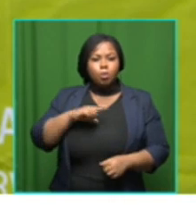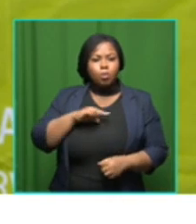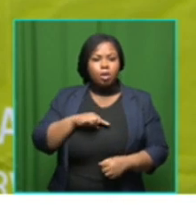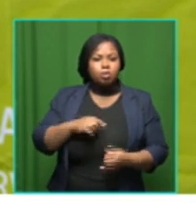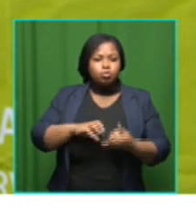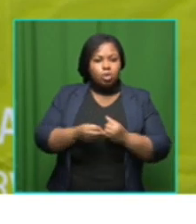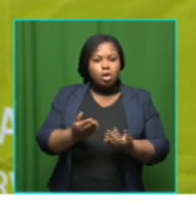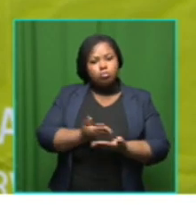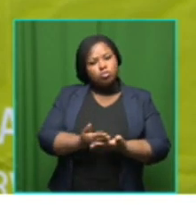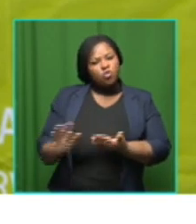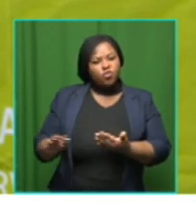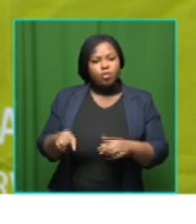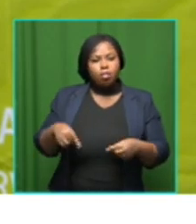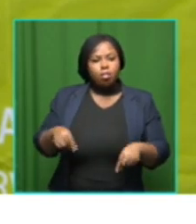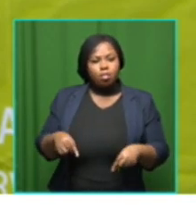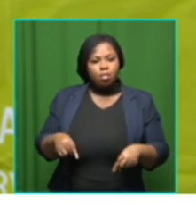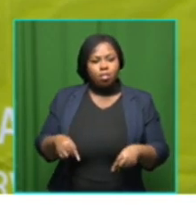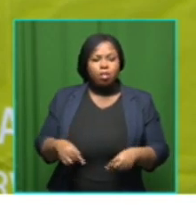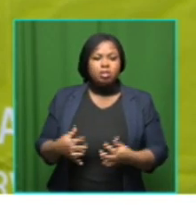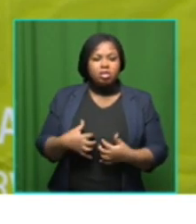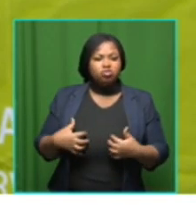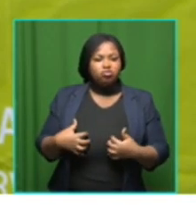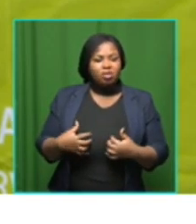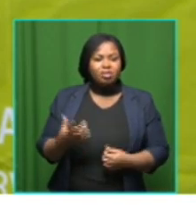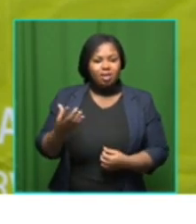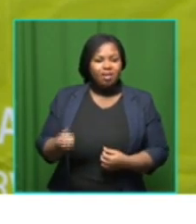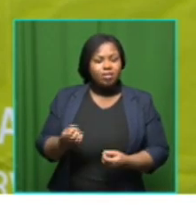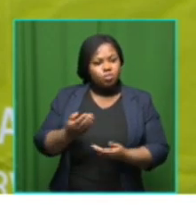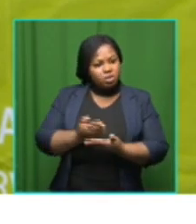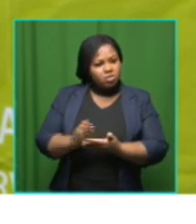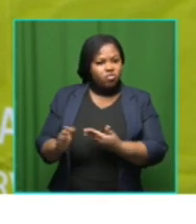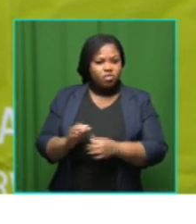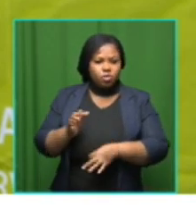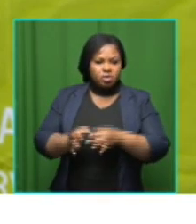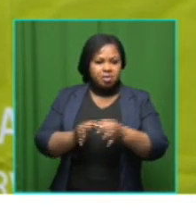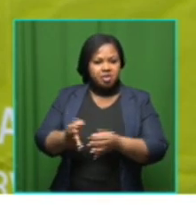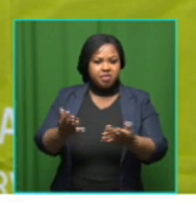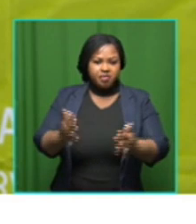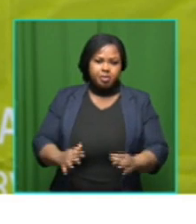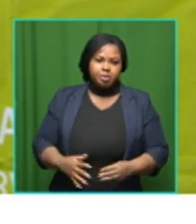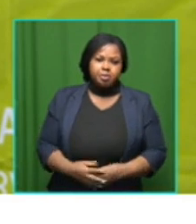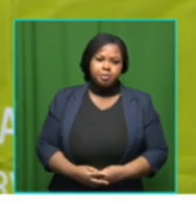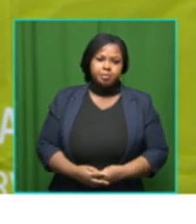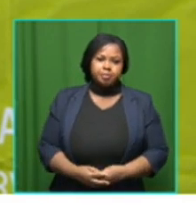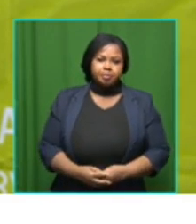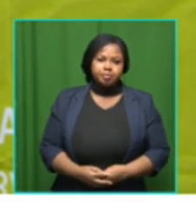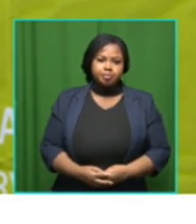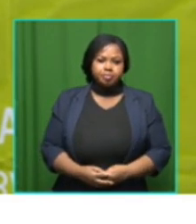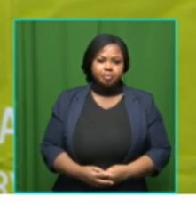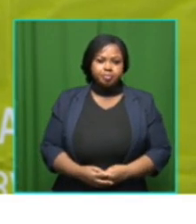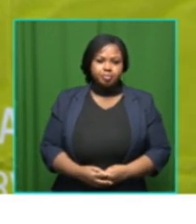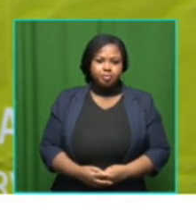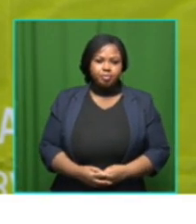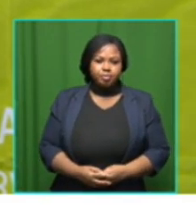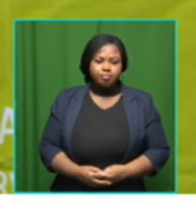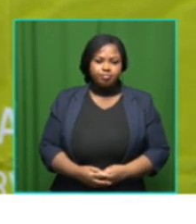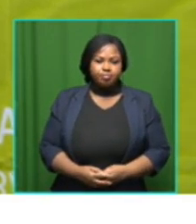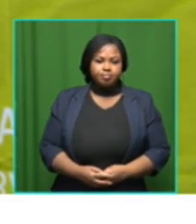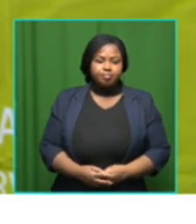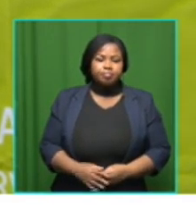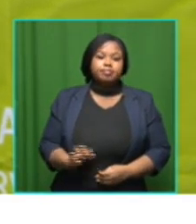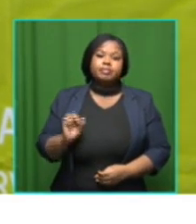fear that and the anxiety that they had. So,